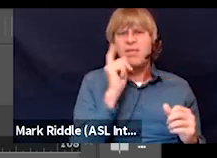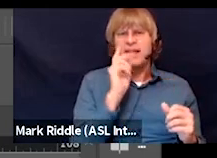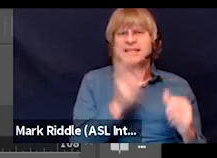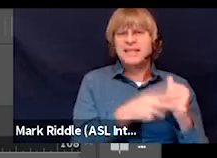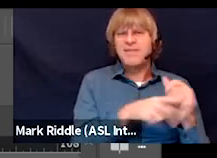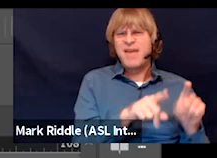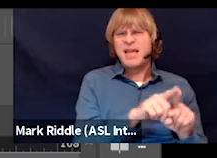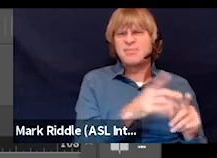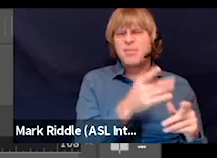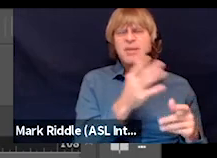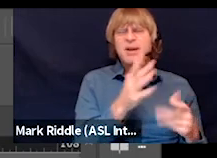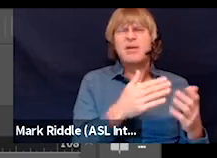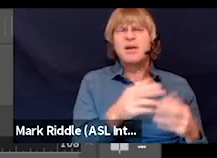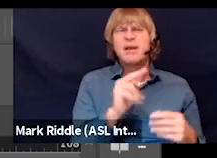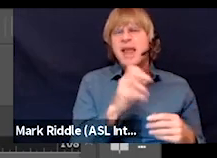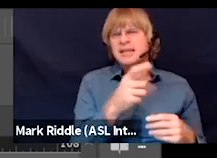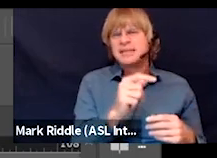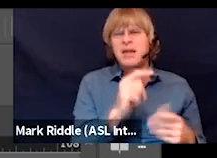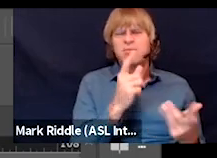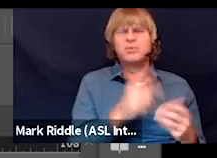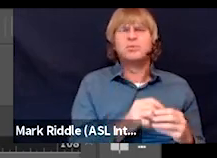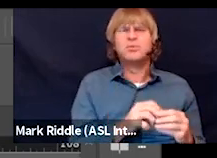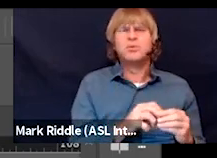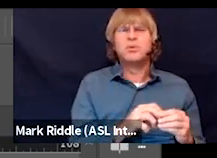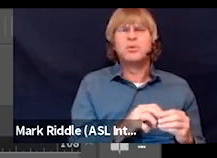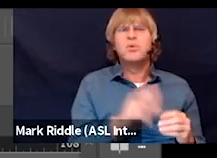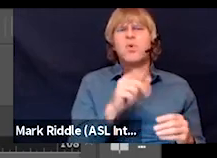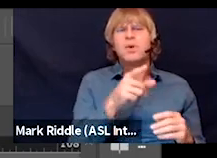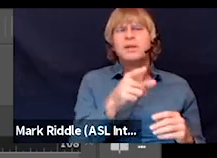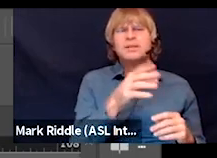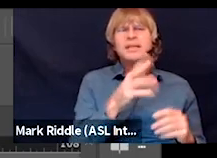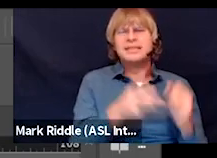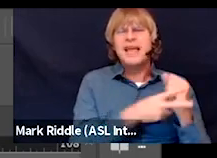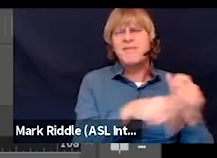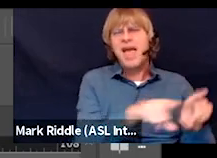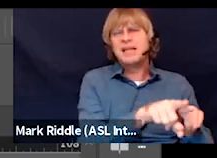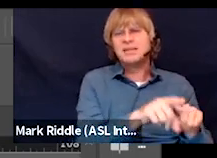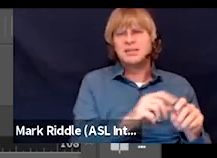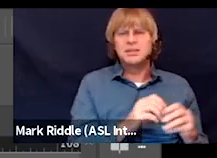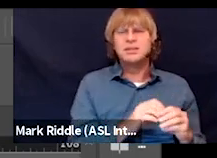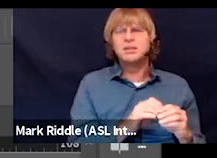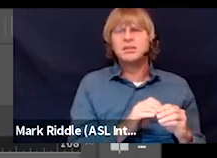might be an export. We'll find out. No, it's a save as.